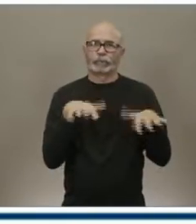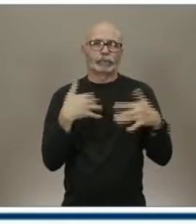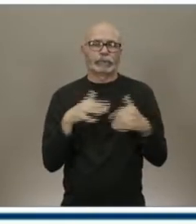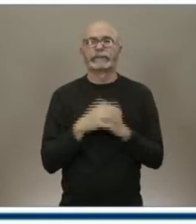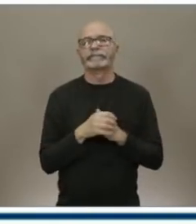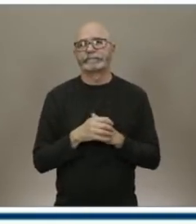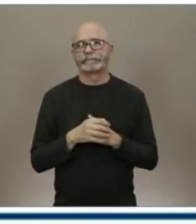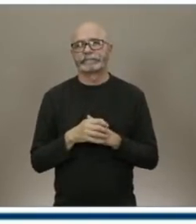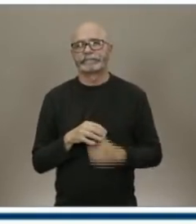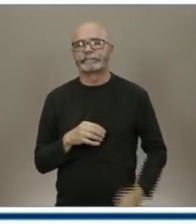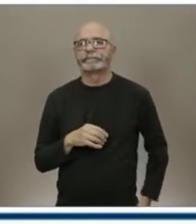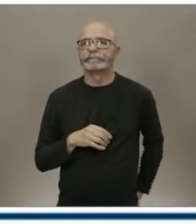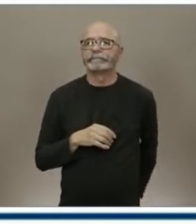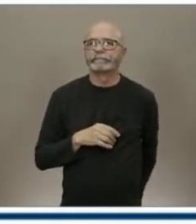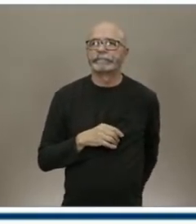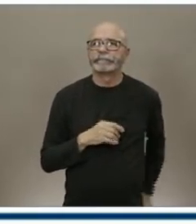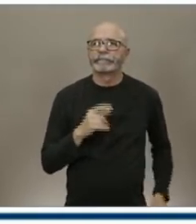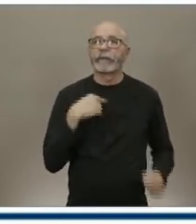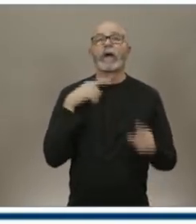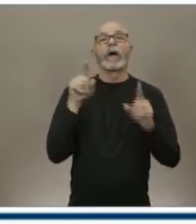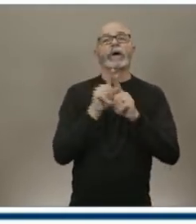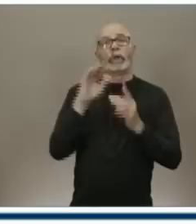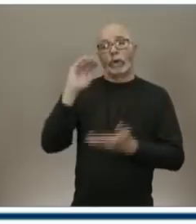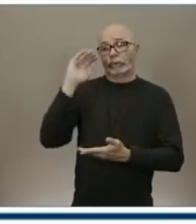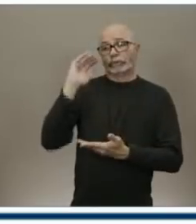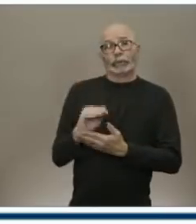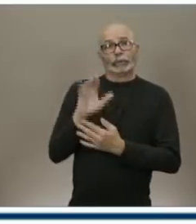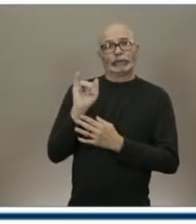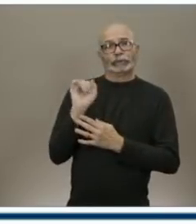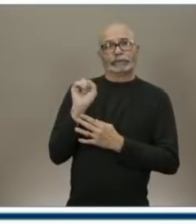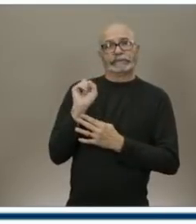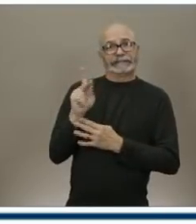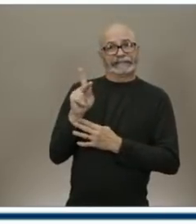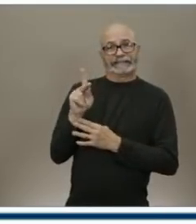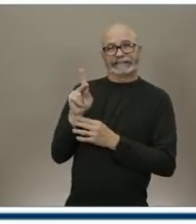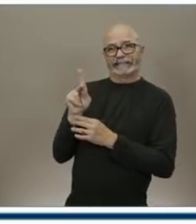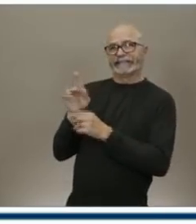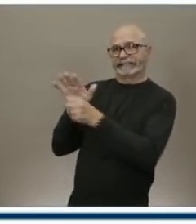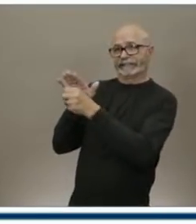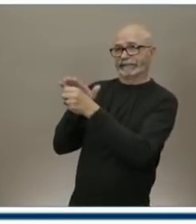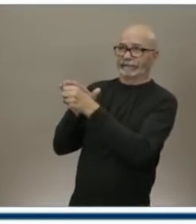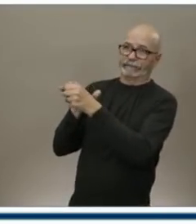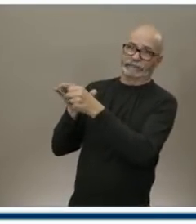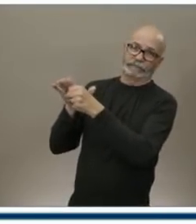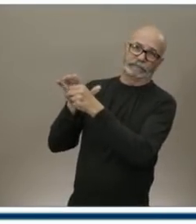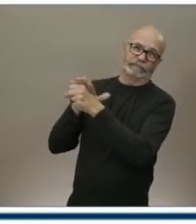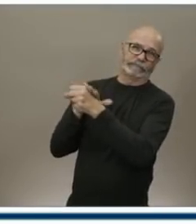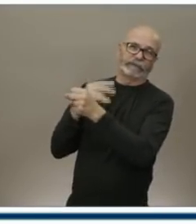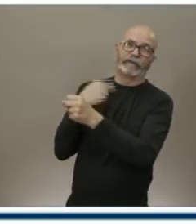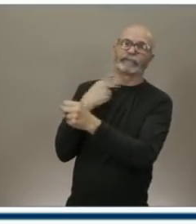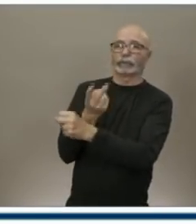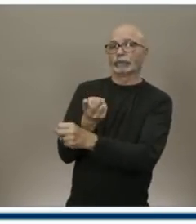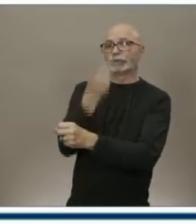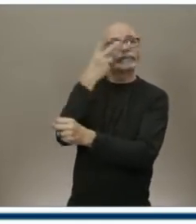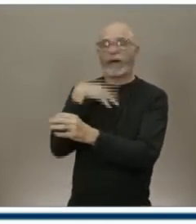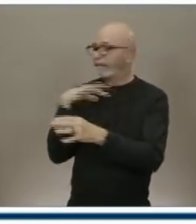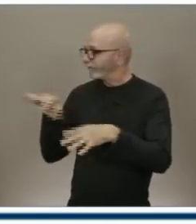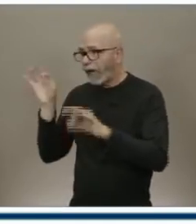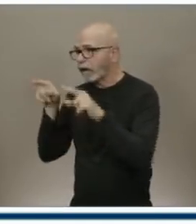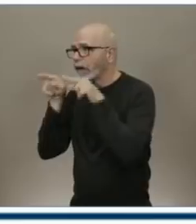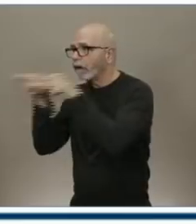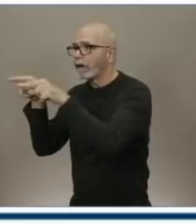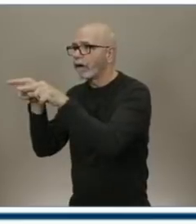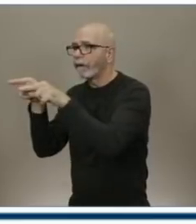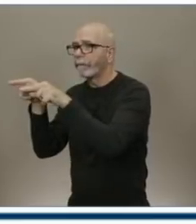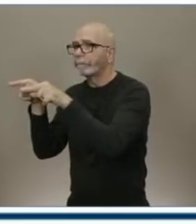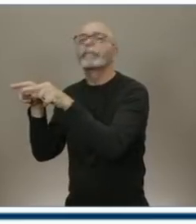early batch of tests from those lower risk employees has identified these additional 2 staff who were positive. So it's